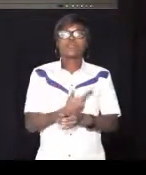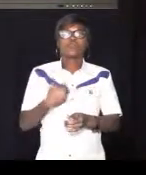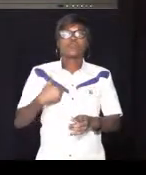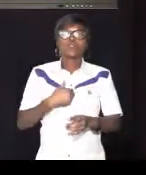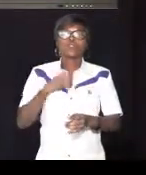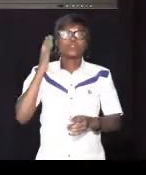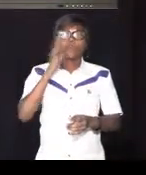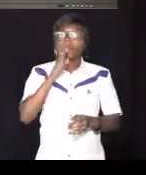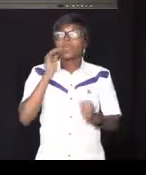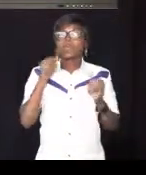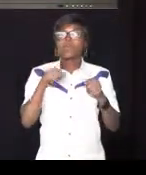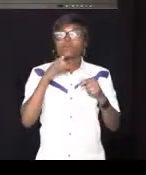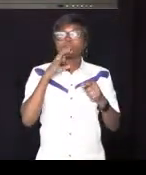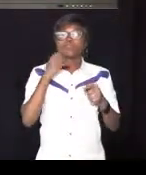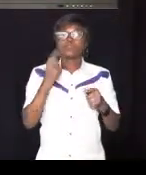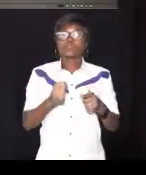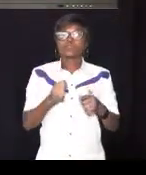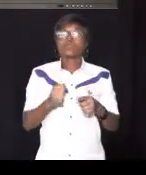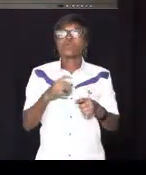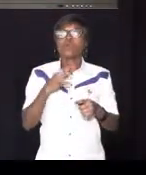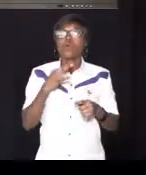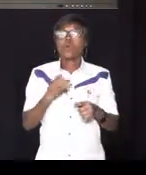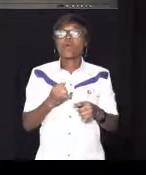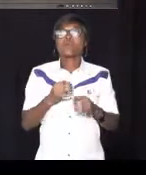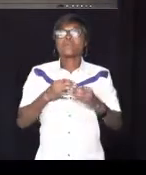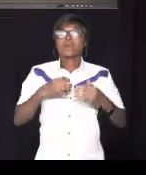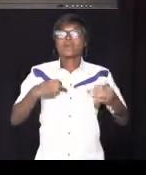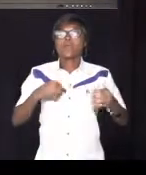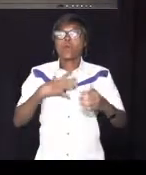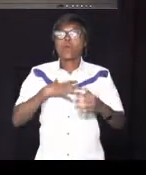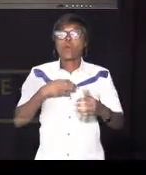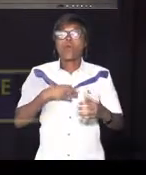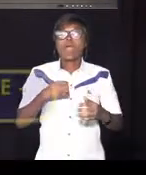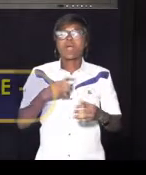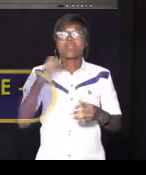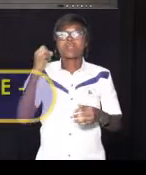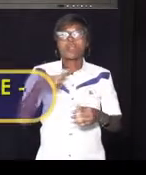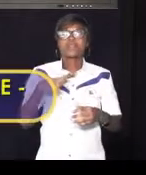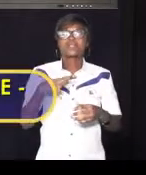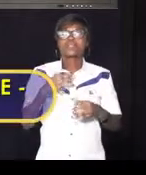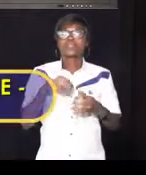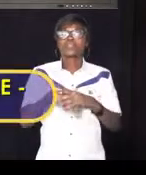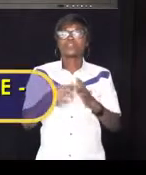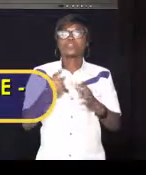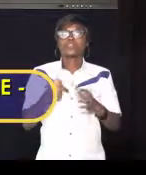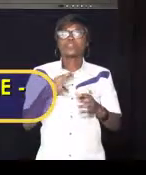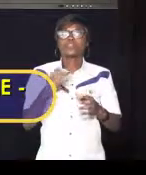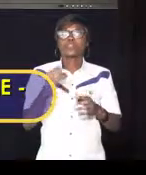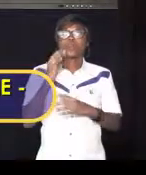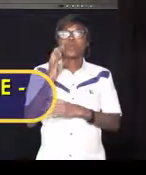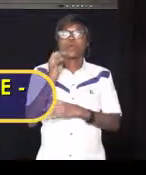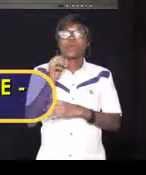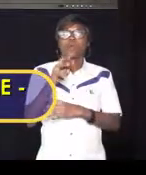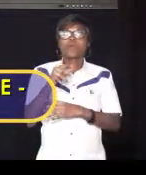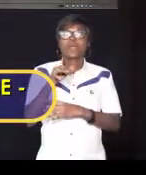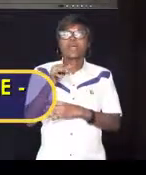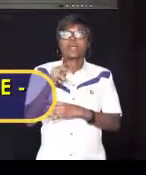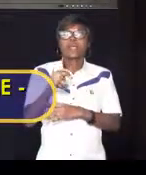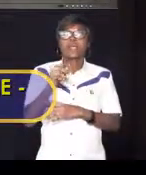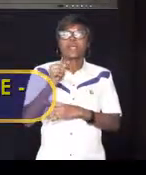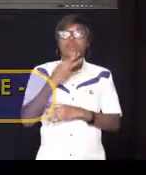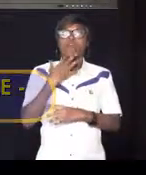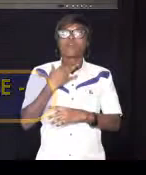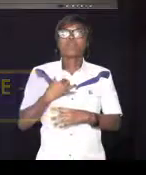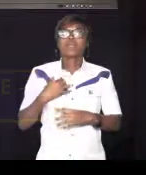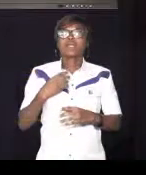the component colors, name objects that have natural colors, and classify colors